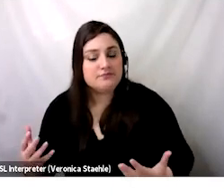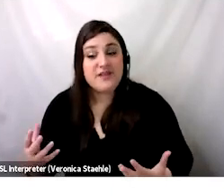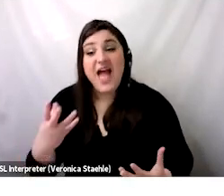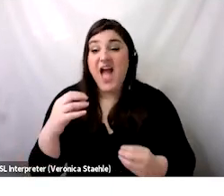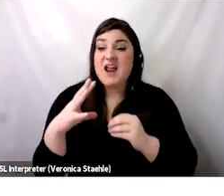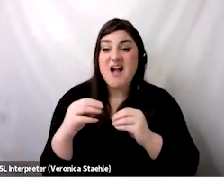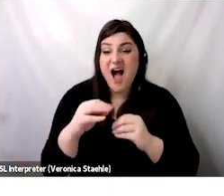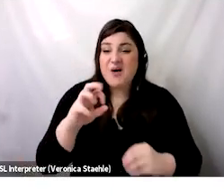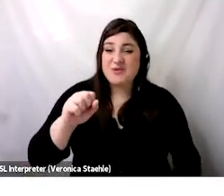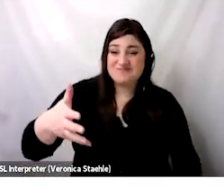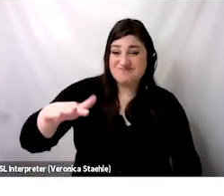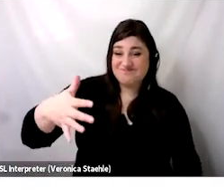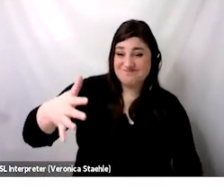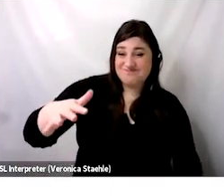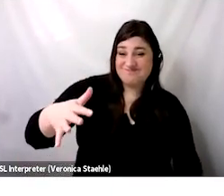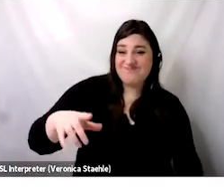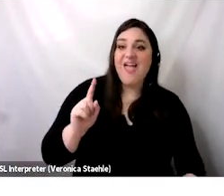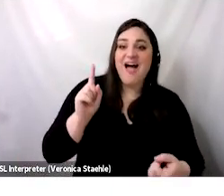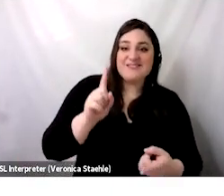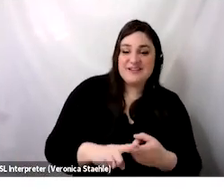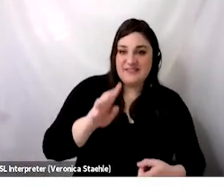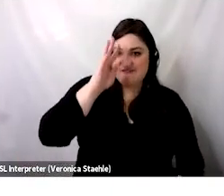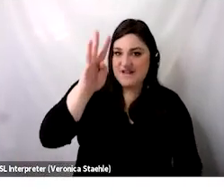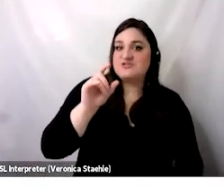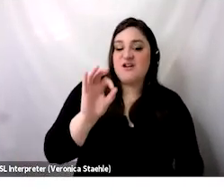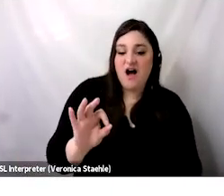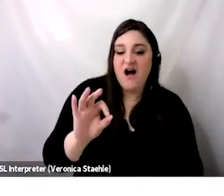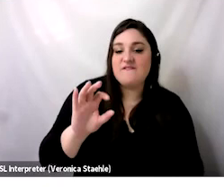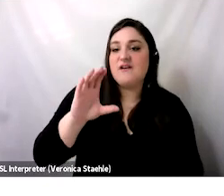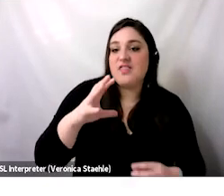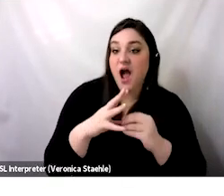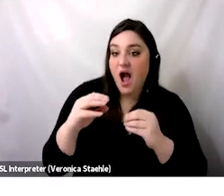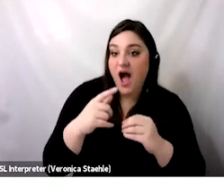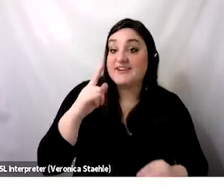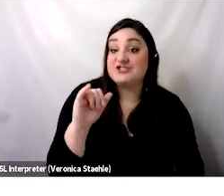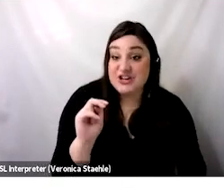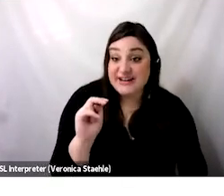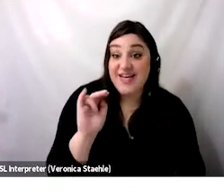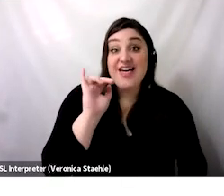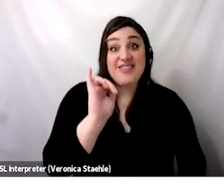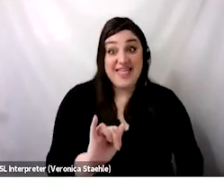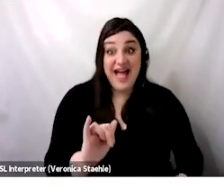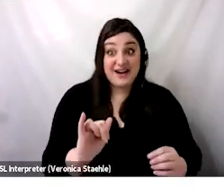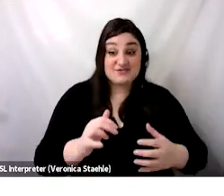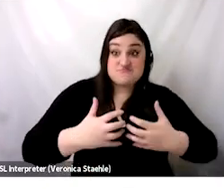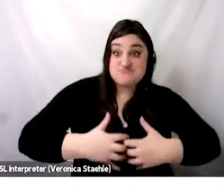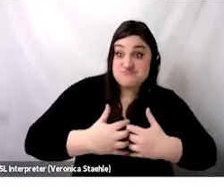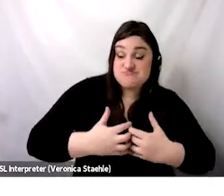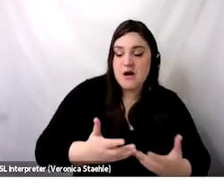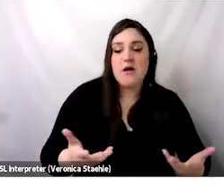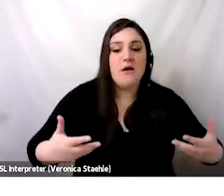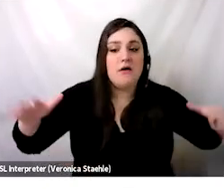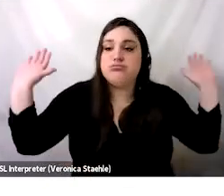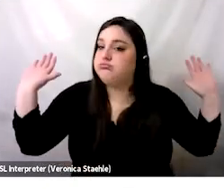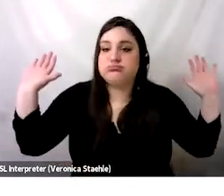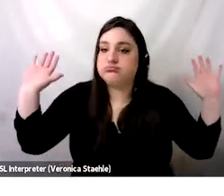happened that it really exploded. And of course, you know, they're going to find ways to make it easier to transport. I mean, going from the New World